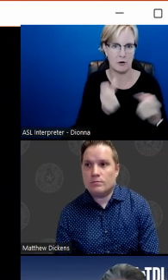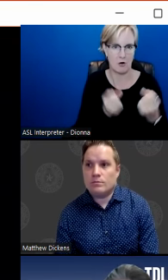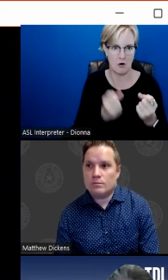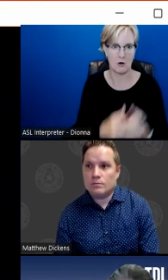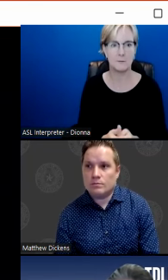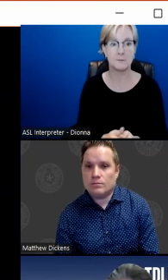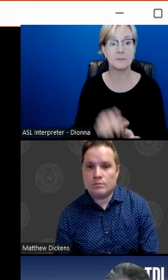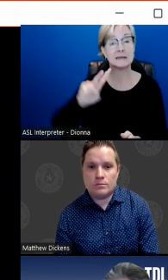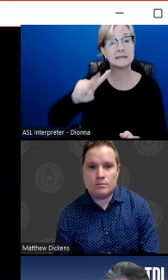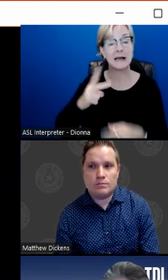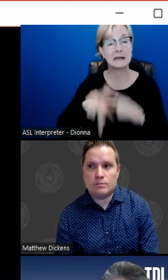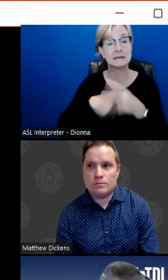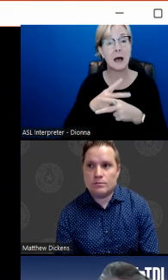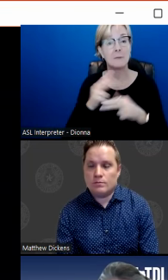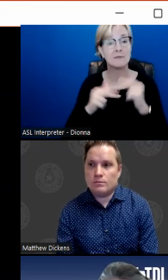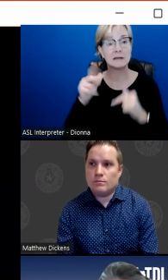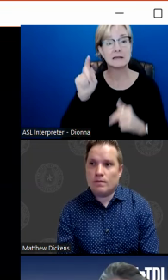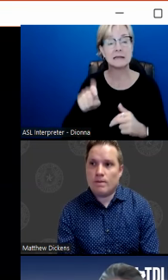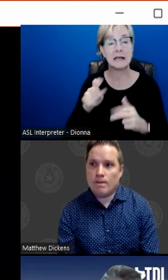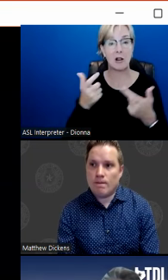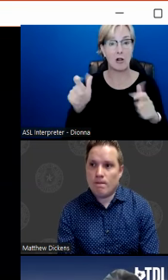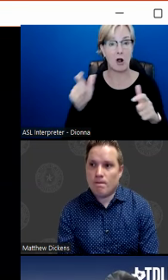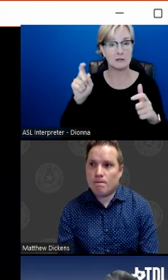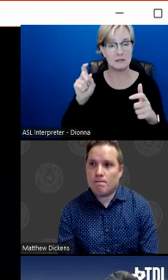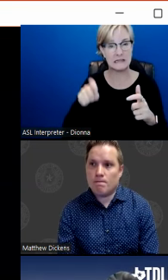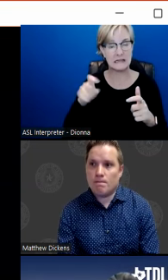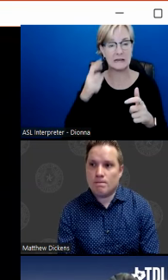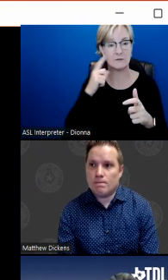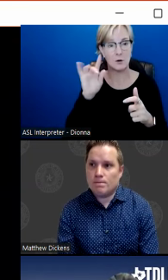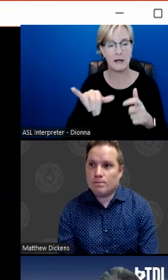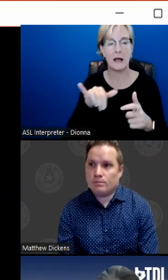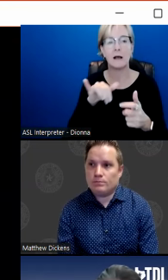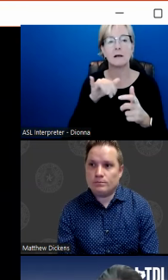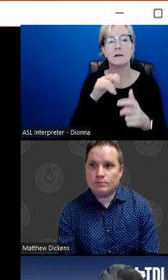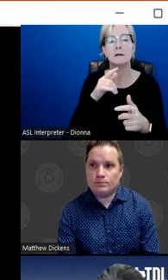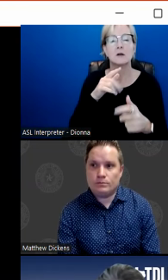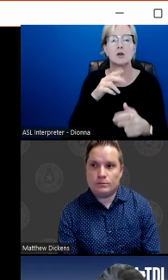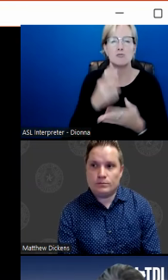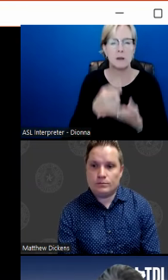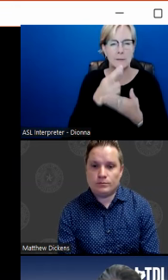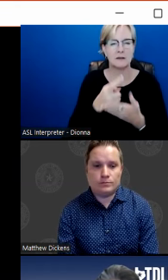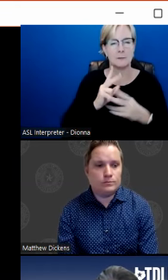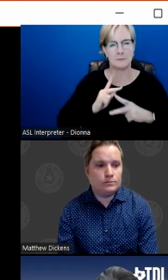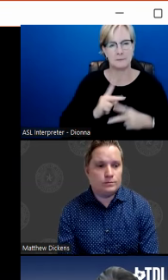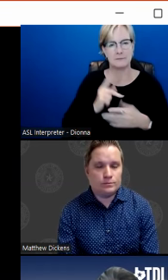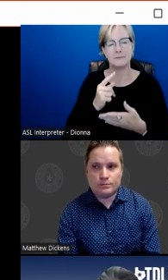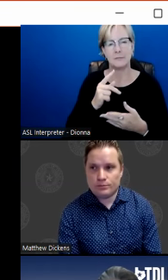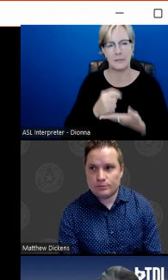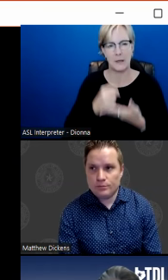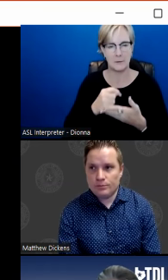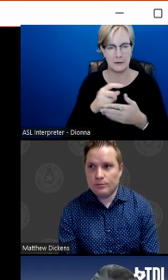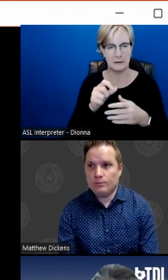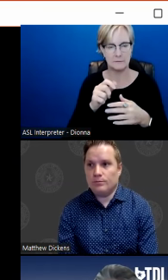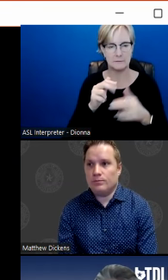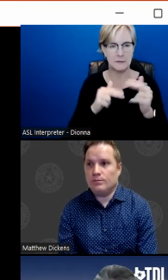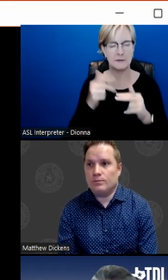The second facility that has a large need for accessible parking spaces would be rehabilitation and physical therapy facilities